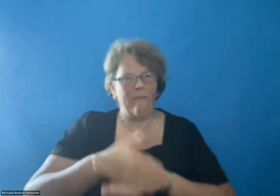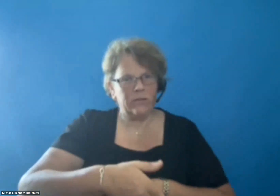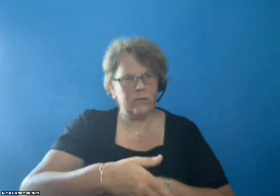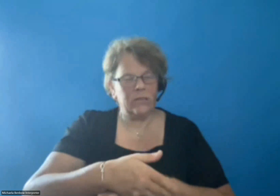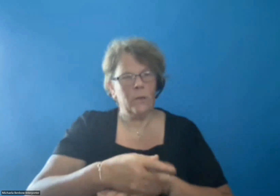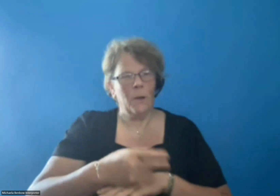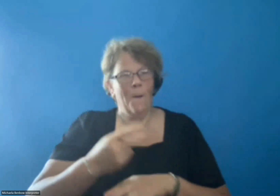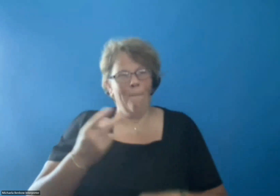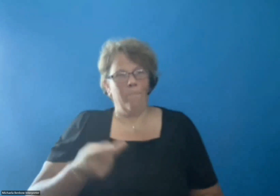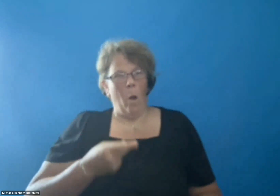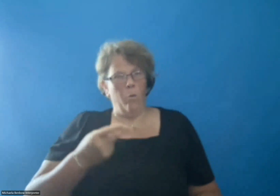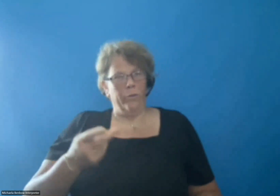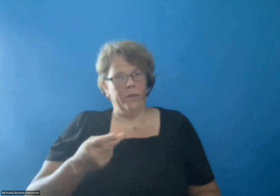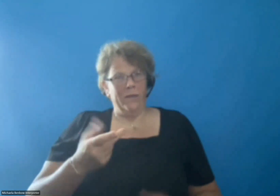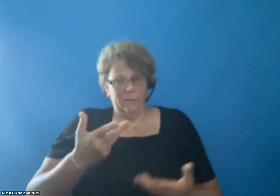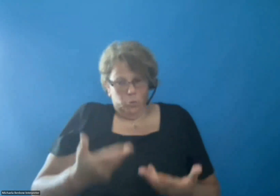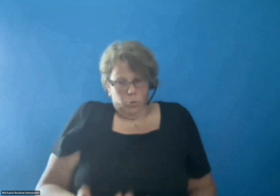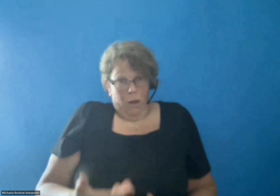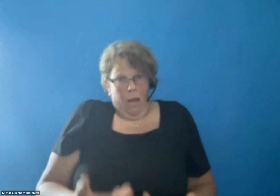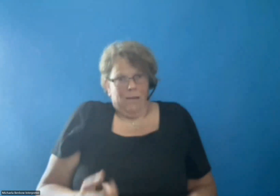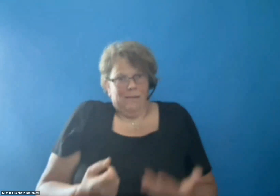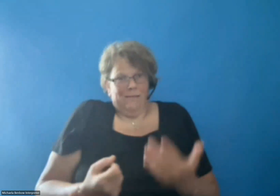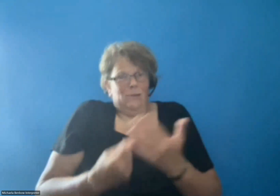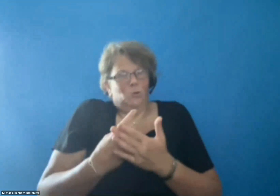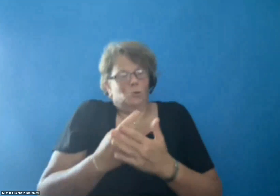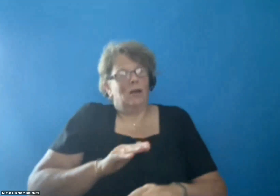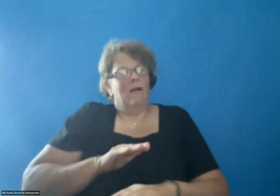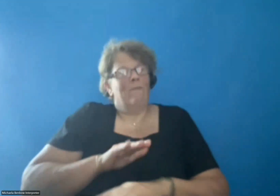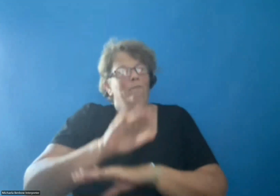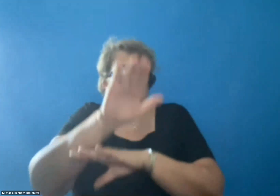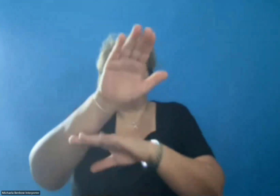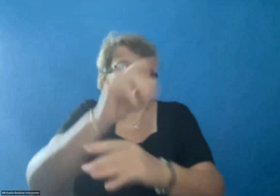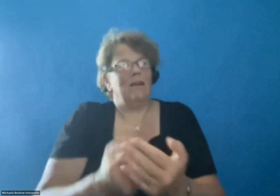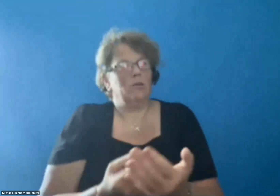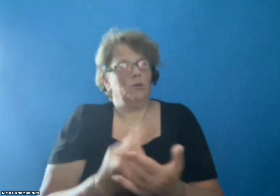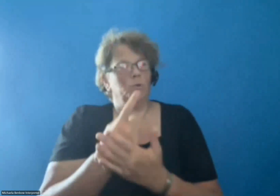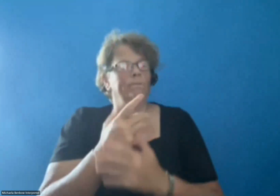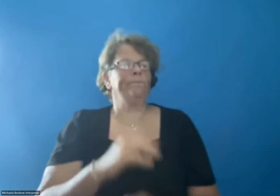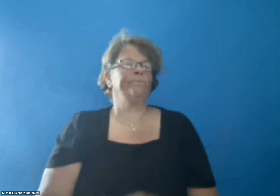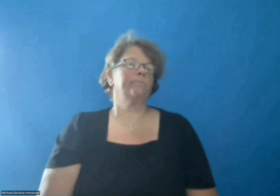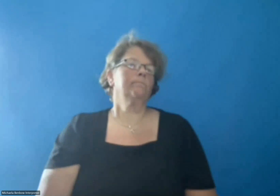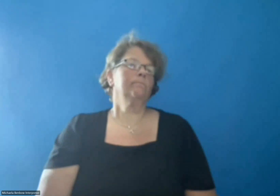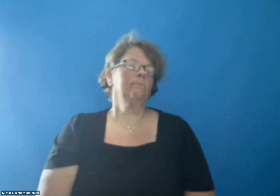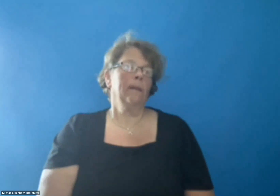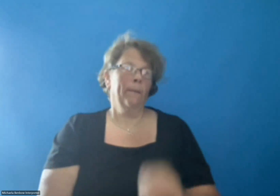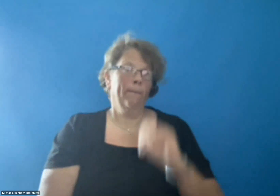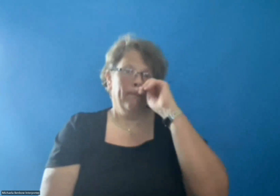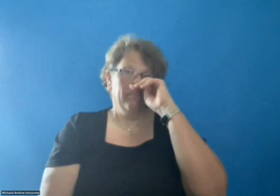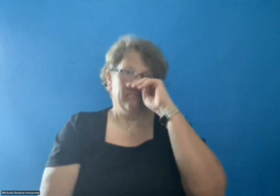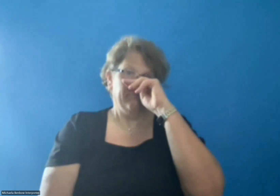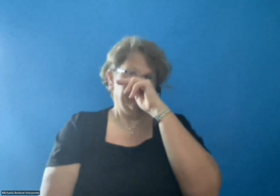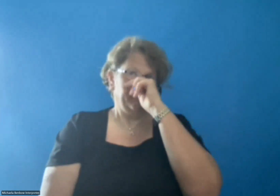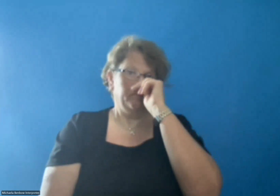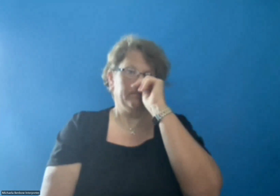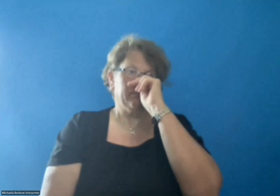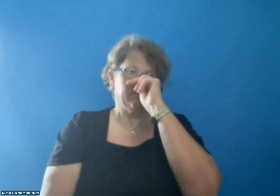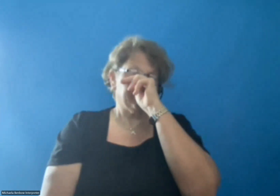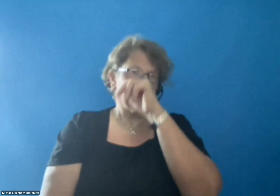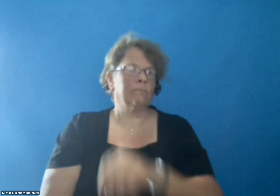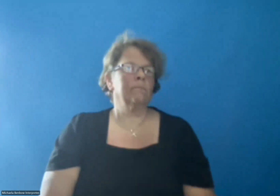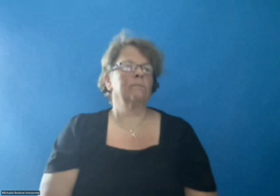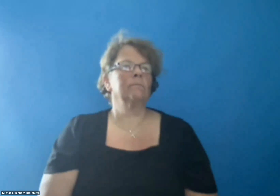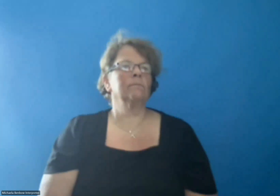today's issues but also those others. That would definitely be a challenge for me. But go on, Craig, sorry, do you want to come in? This is a really